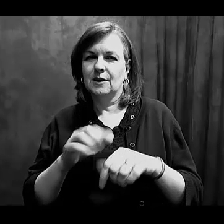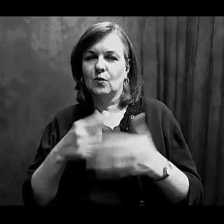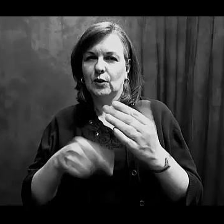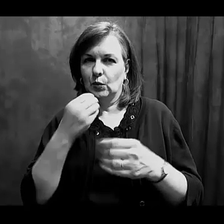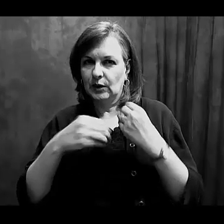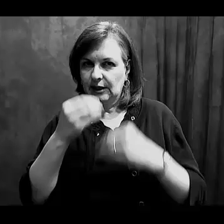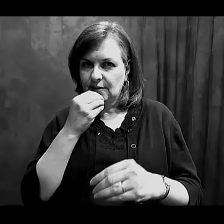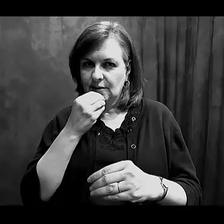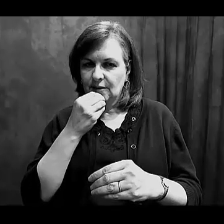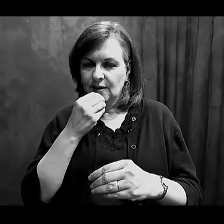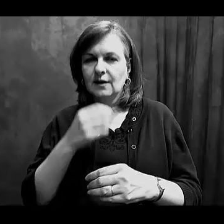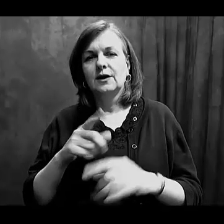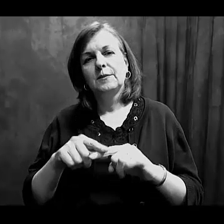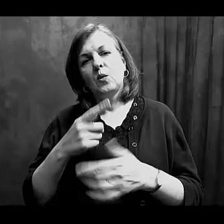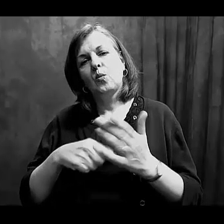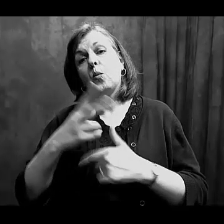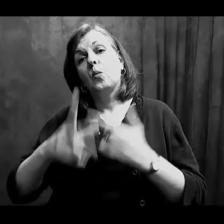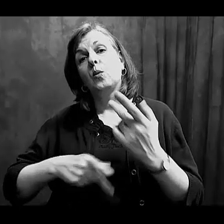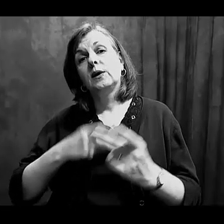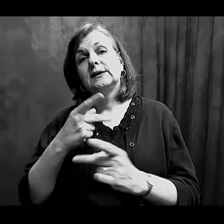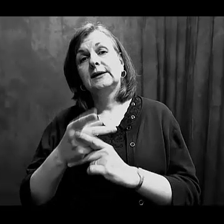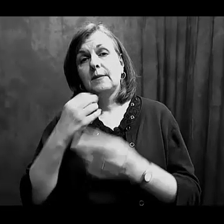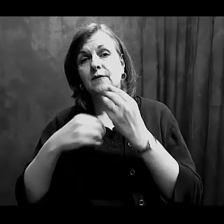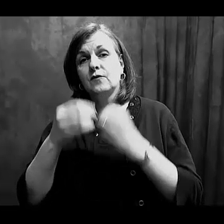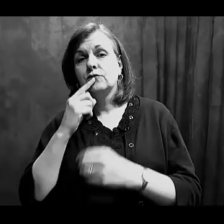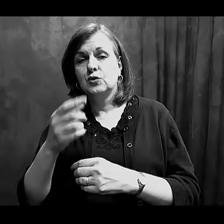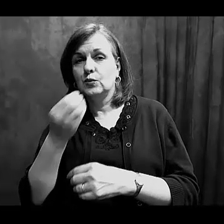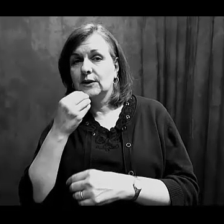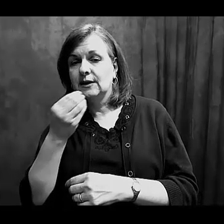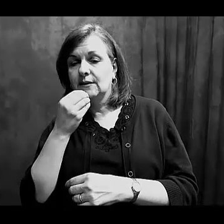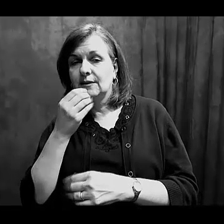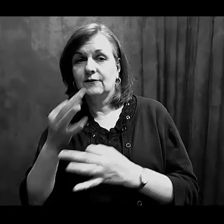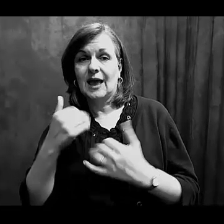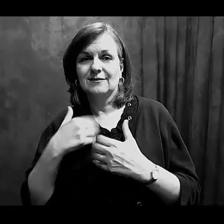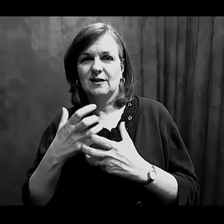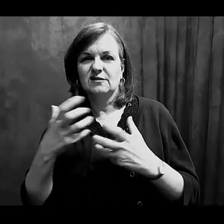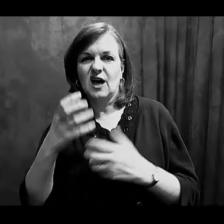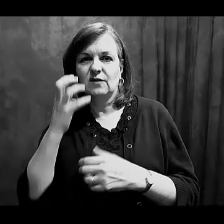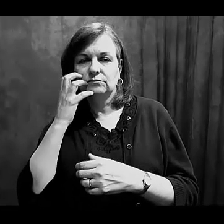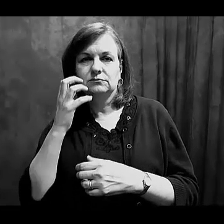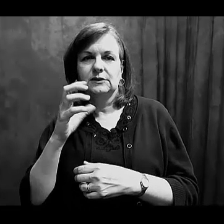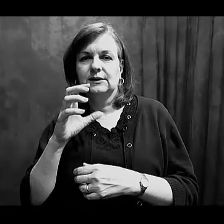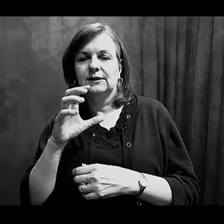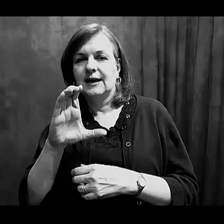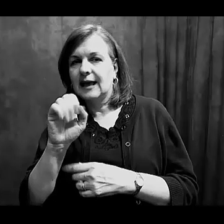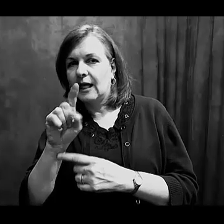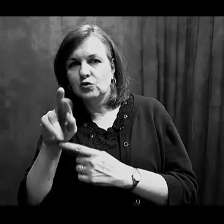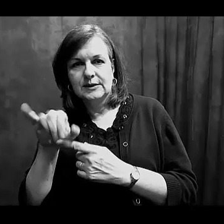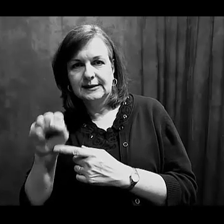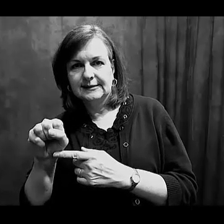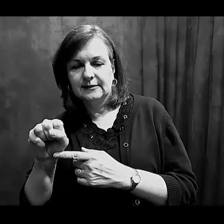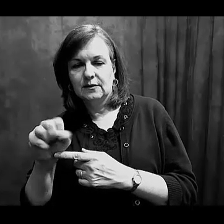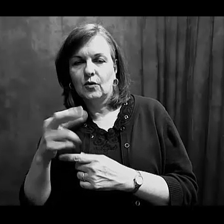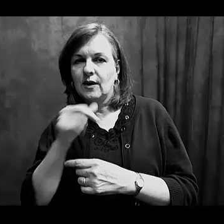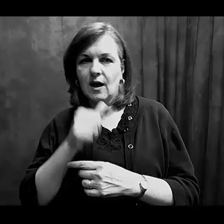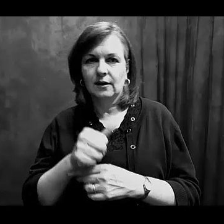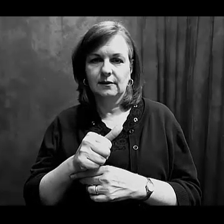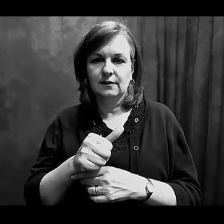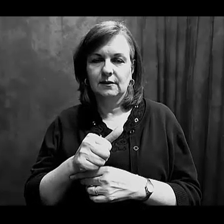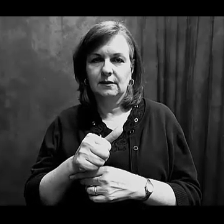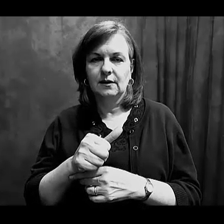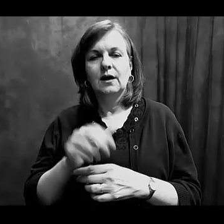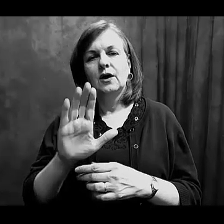as much nutrient as possible, and putting the waste out the other end. Now, depending on our